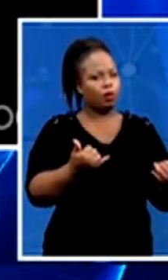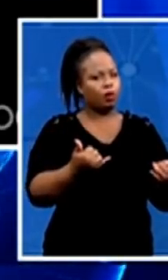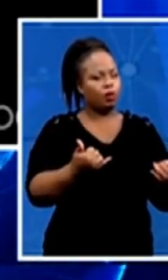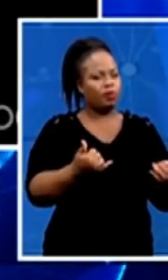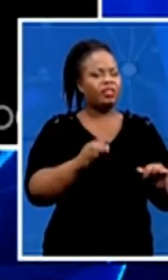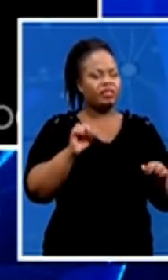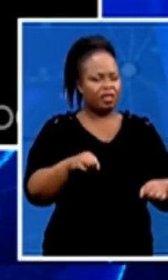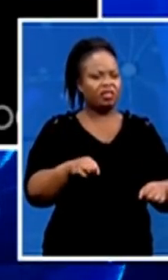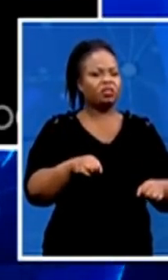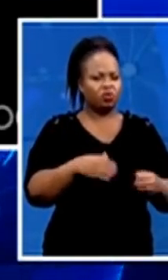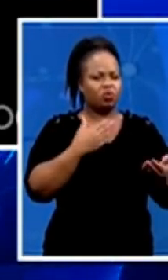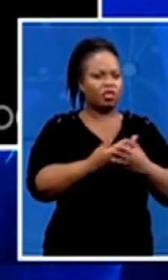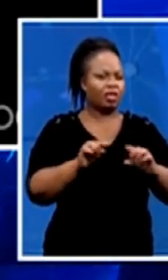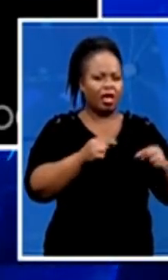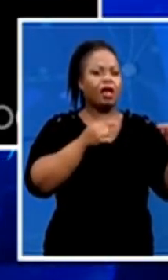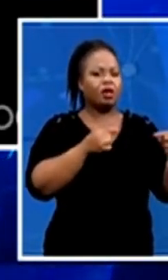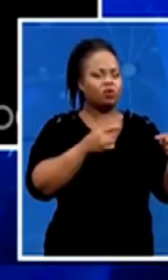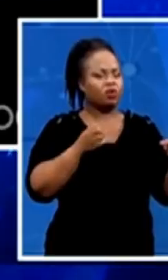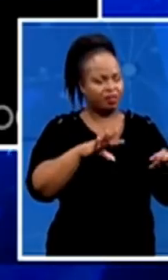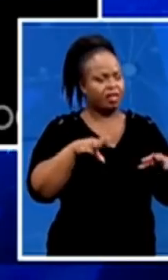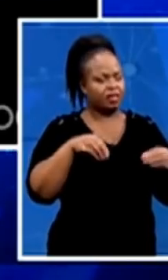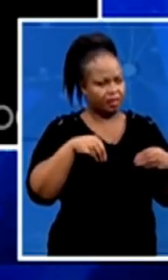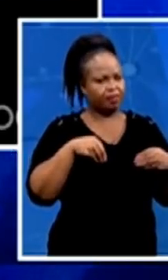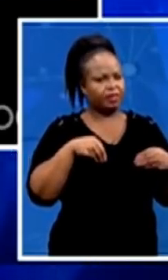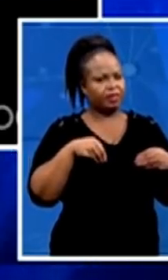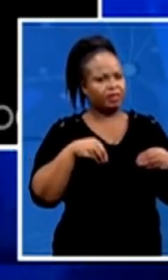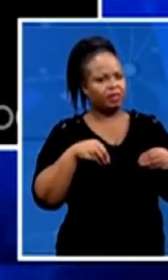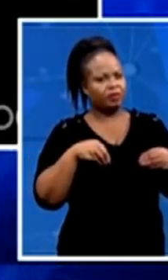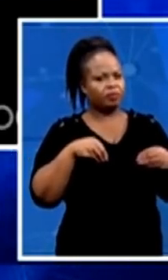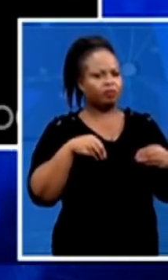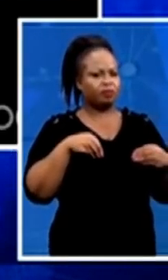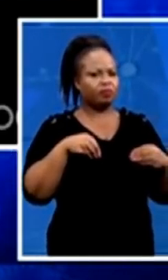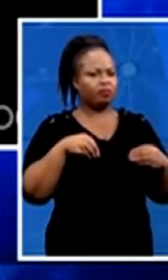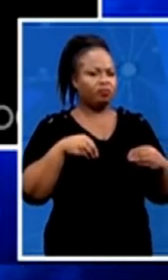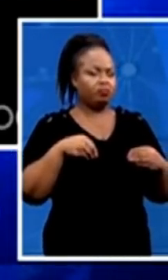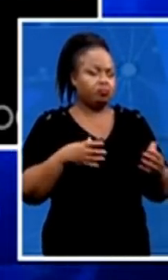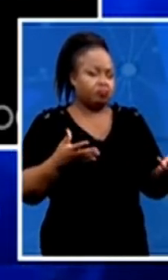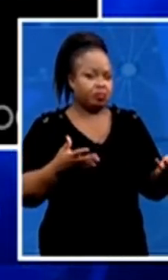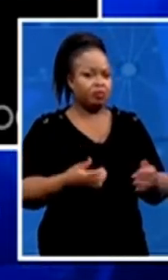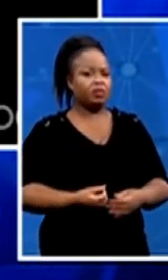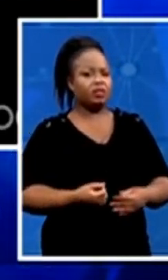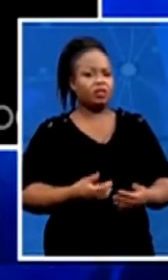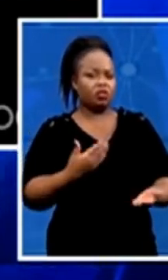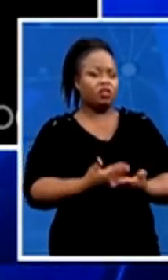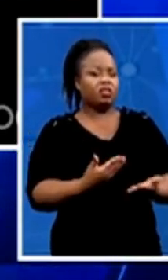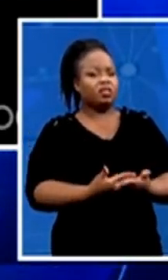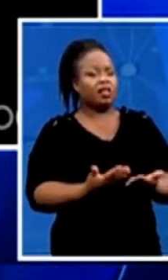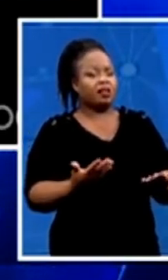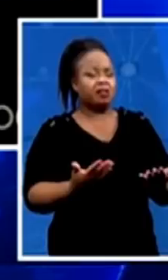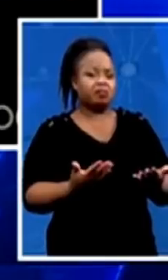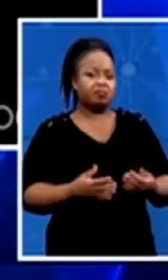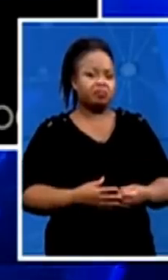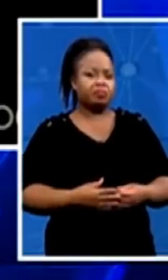and I accept that it goes to the heart of your